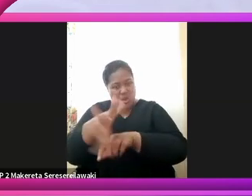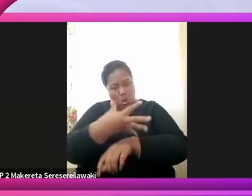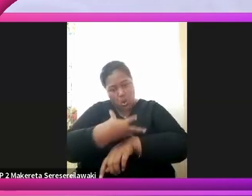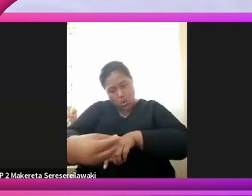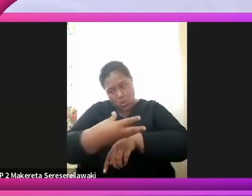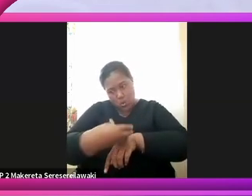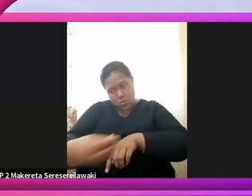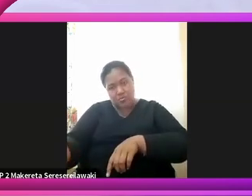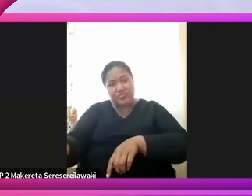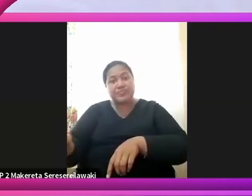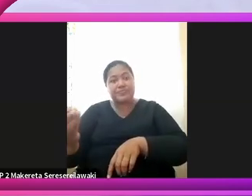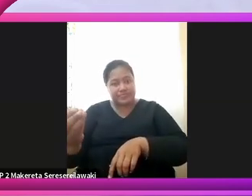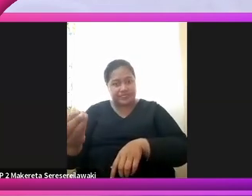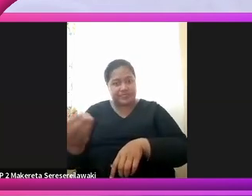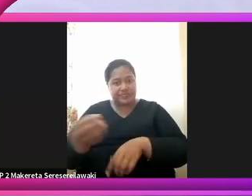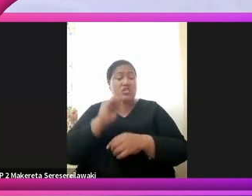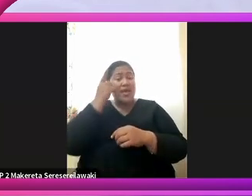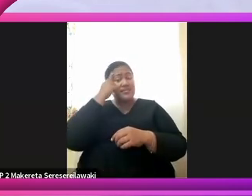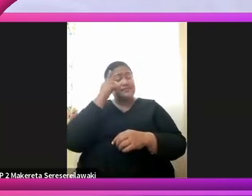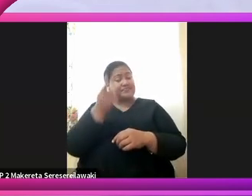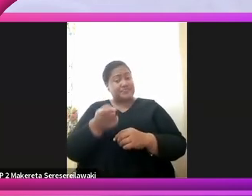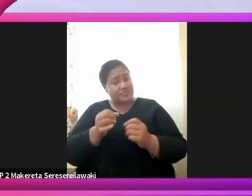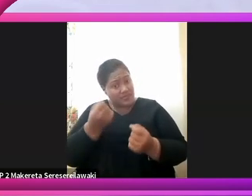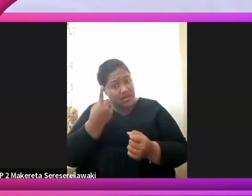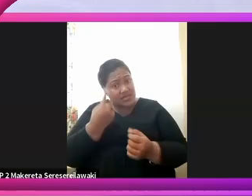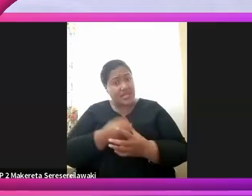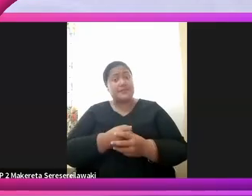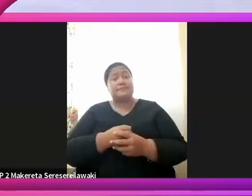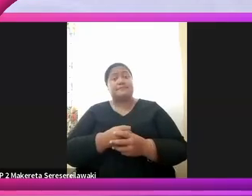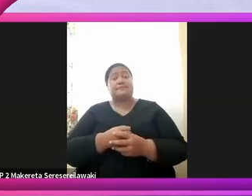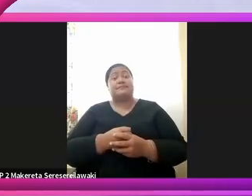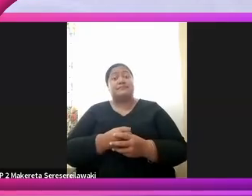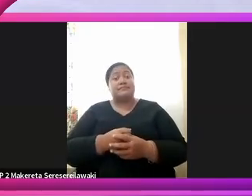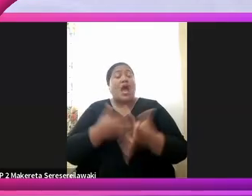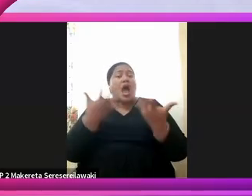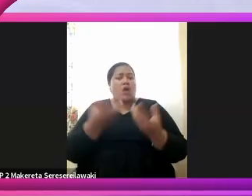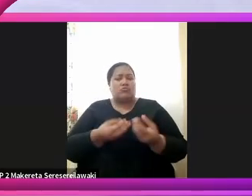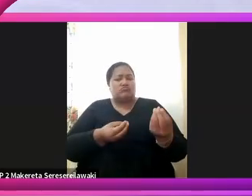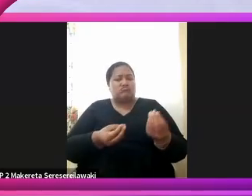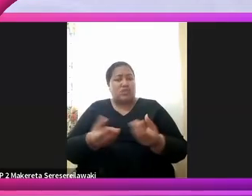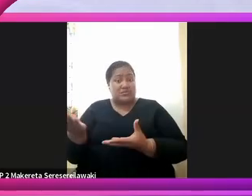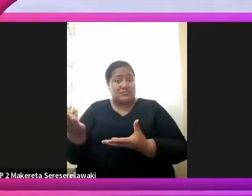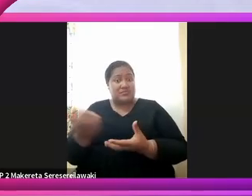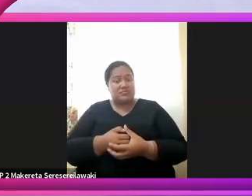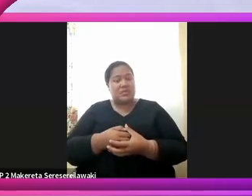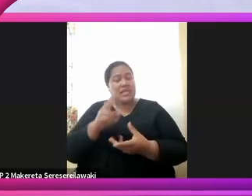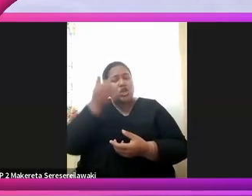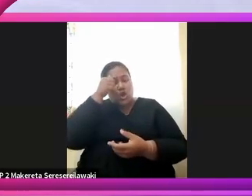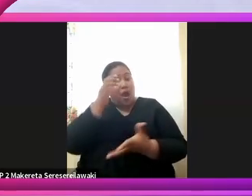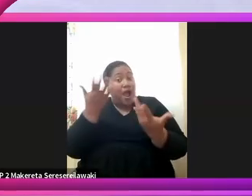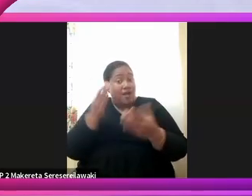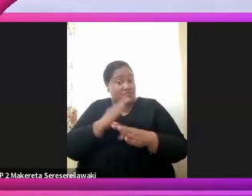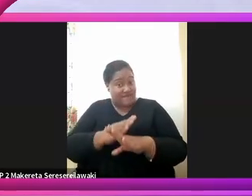one. So I think to understand the understand a mode of transmissions, then we know how to prevent, right? So